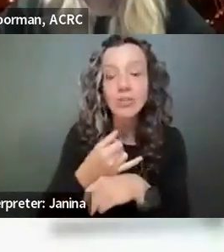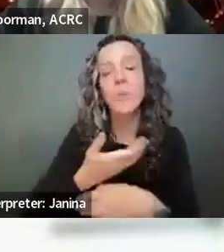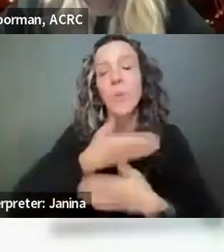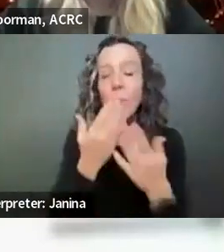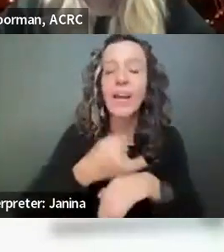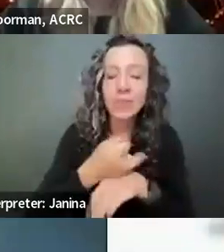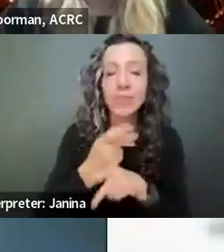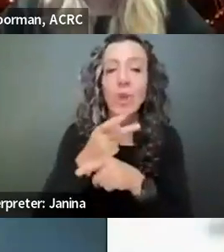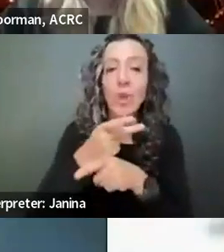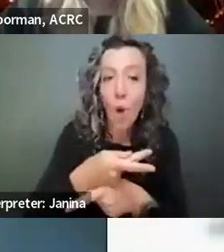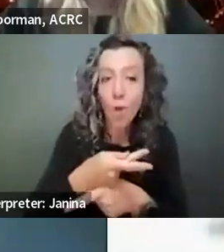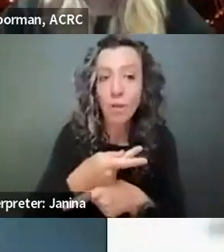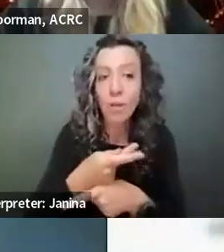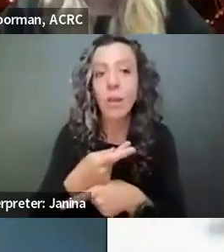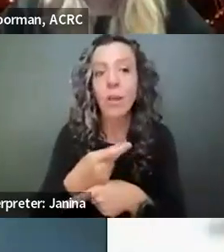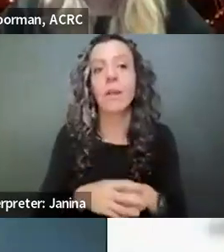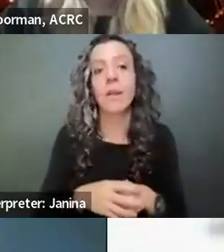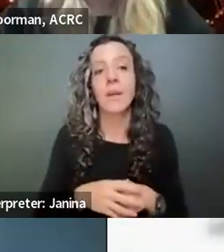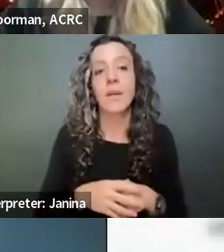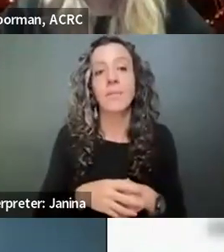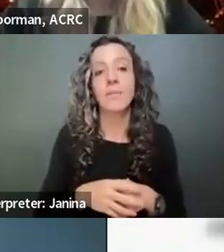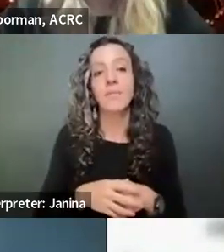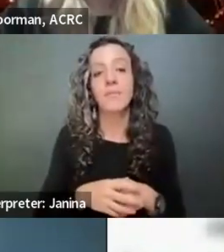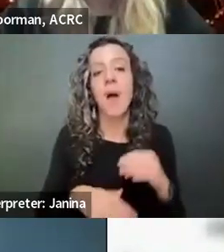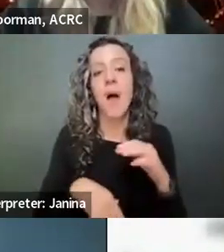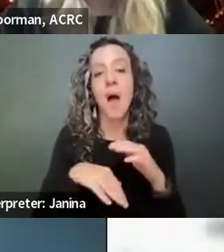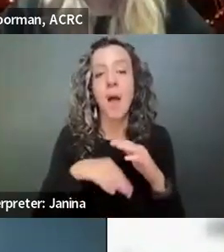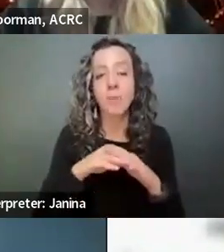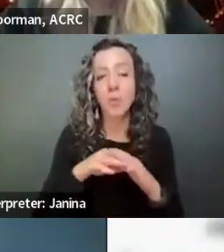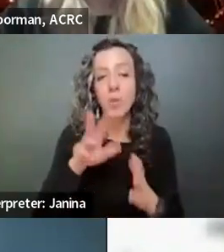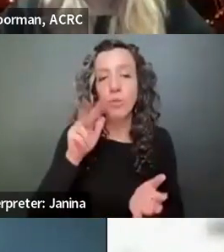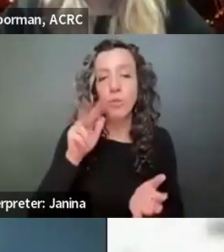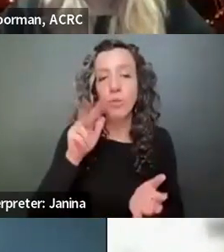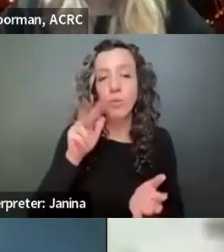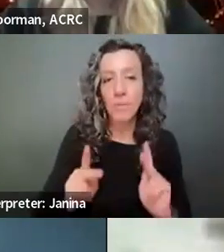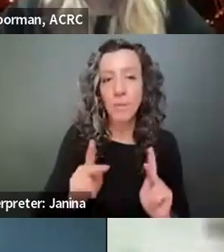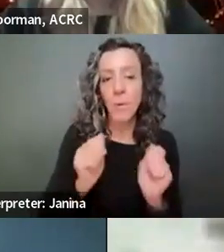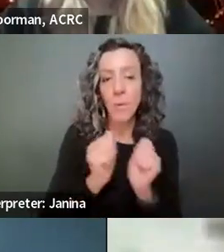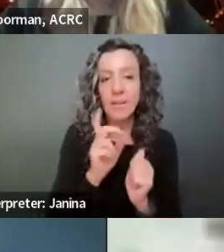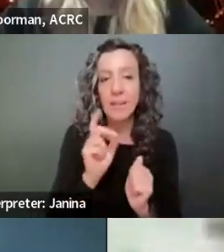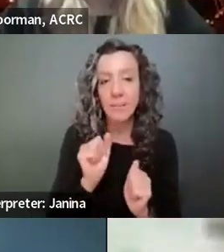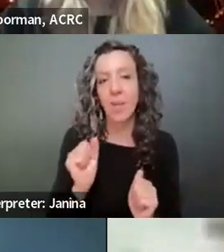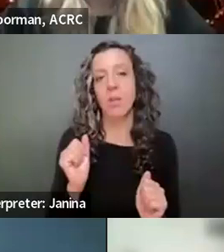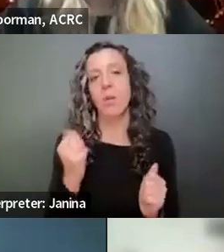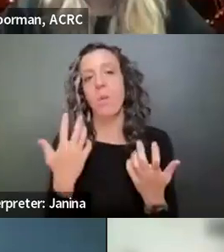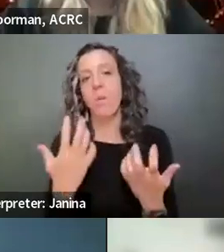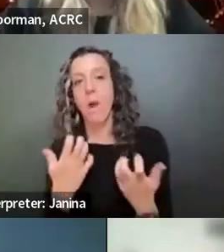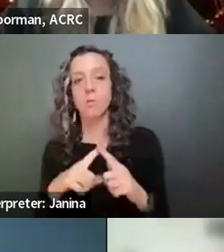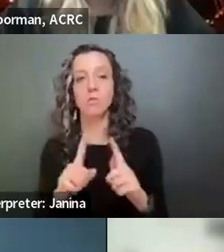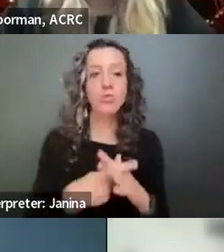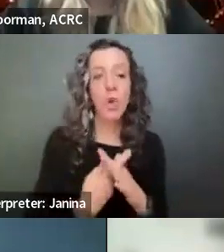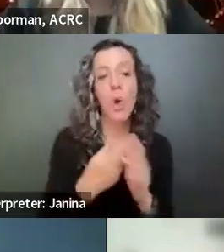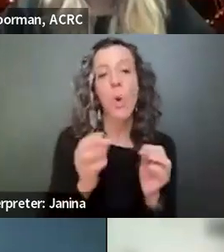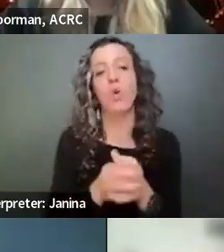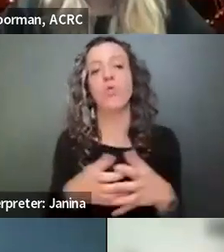to 3,000 to people with disabilities looking to start or expand their businesses, their